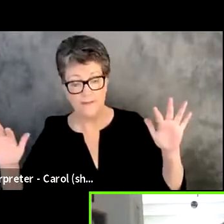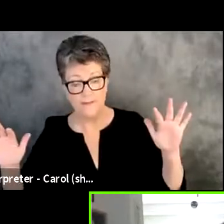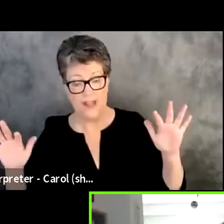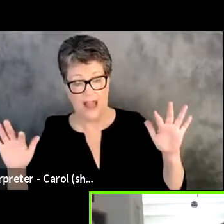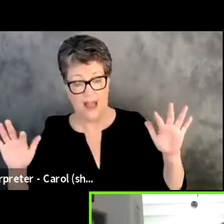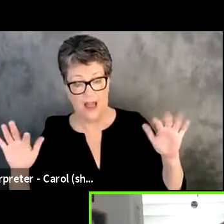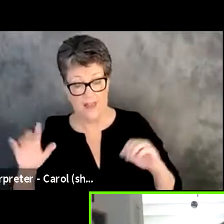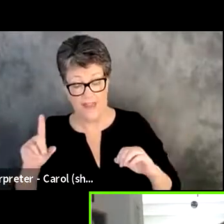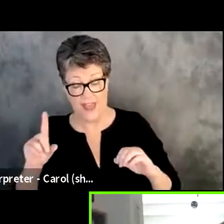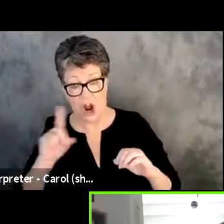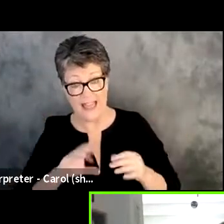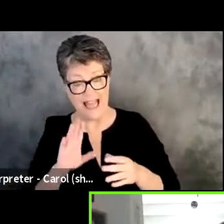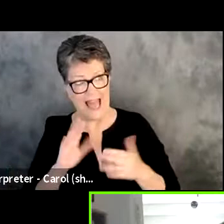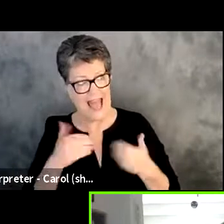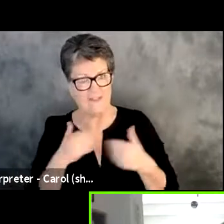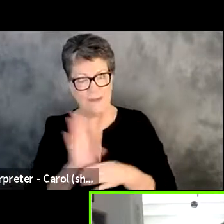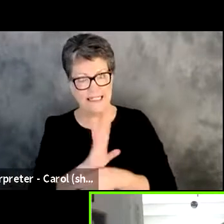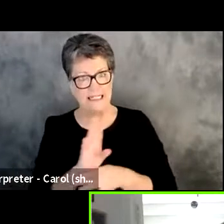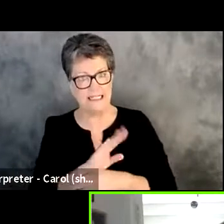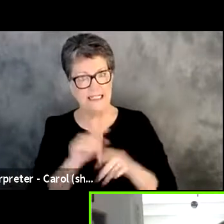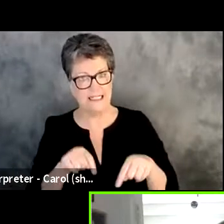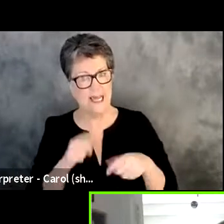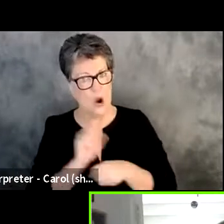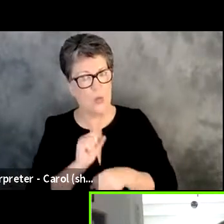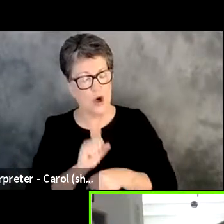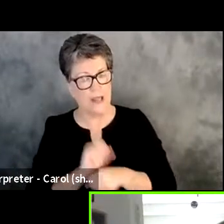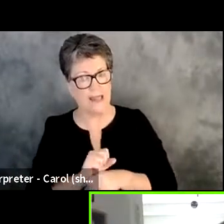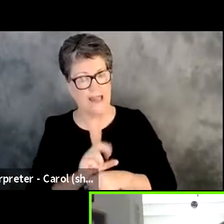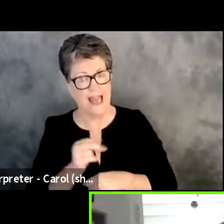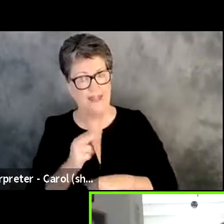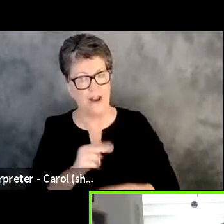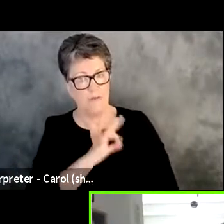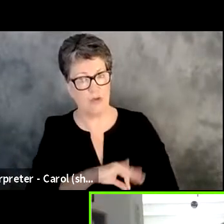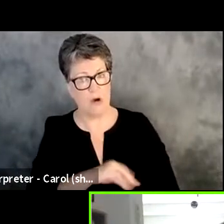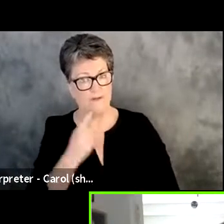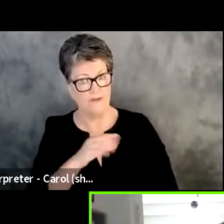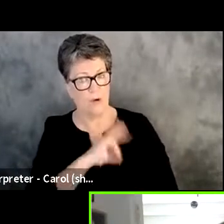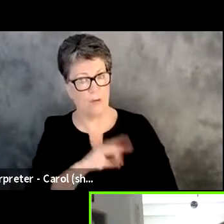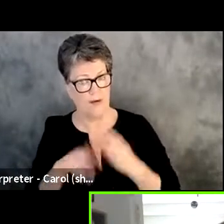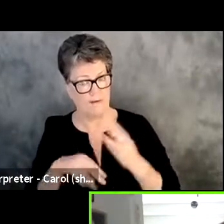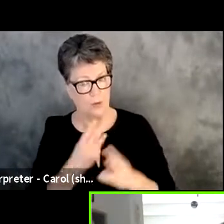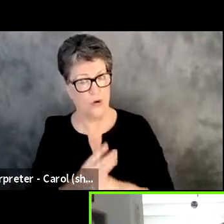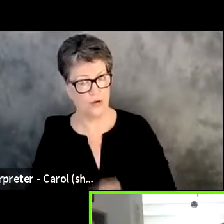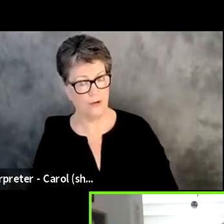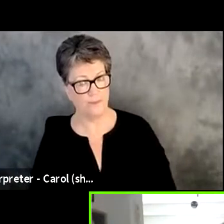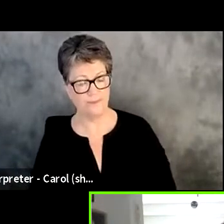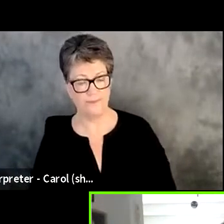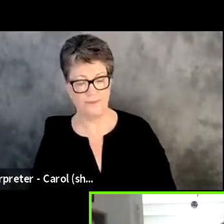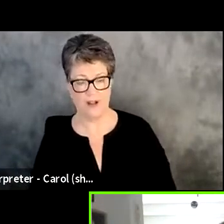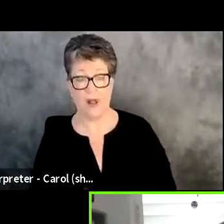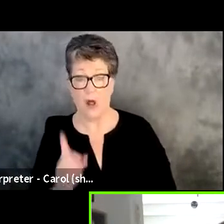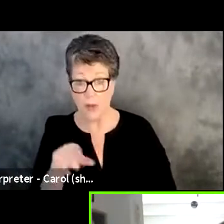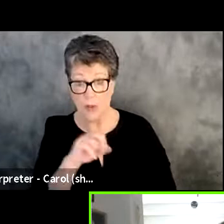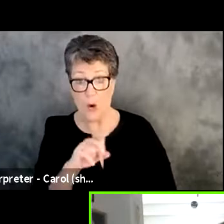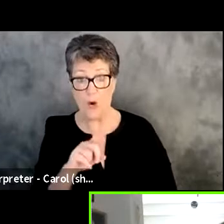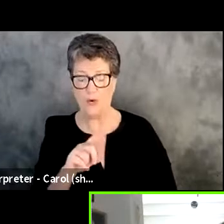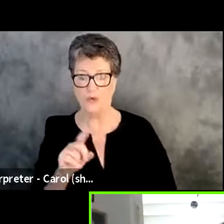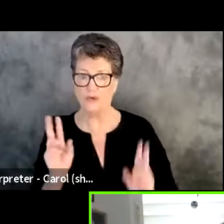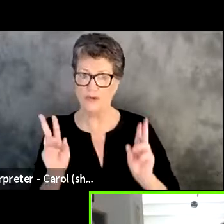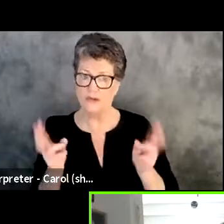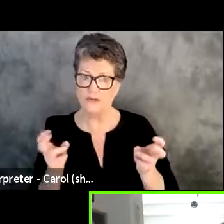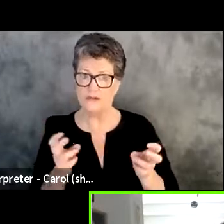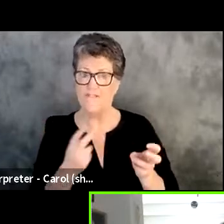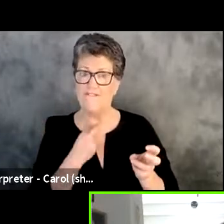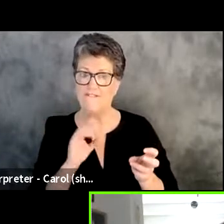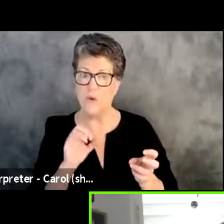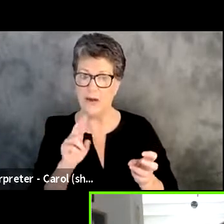in businesses, who are working in the nonprofit and the for-profit world. And those voices are